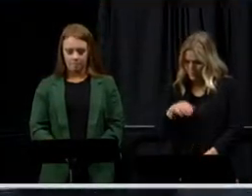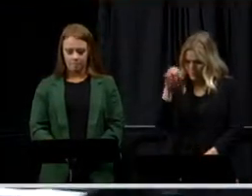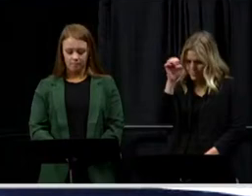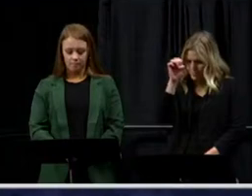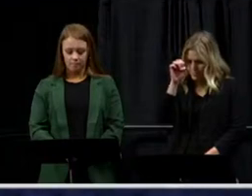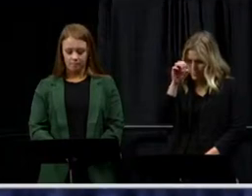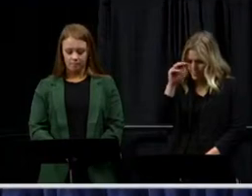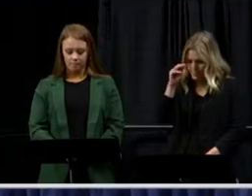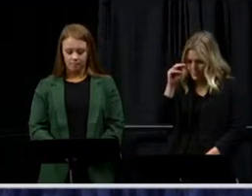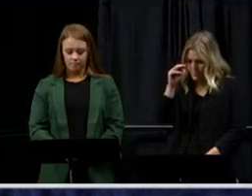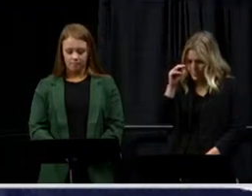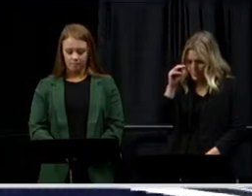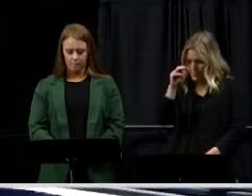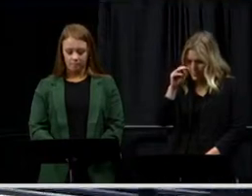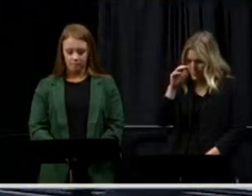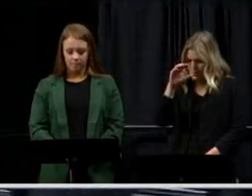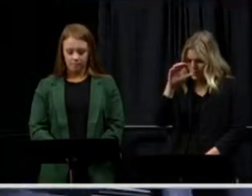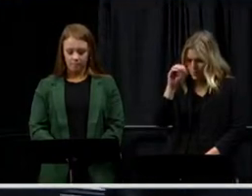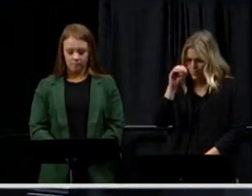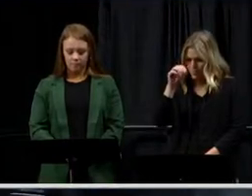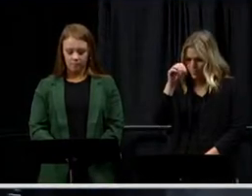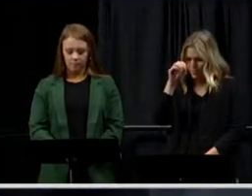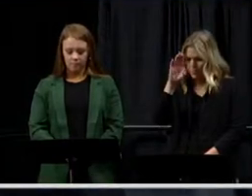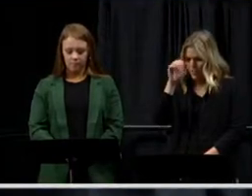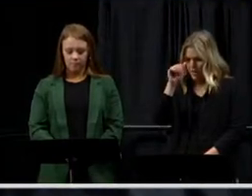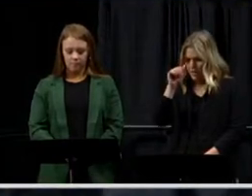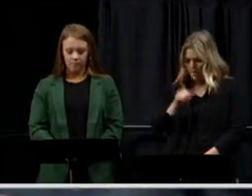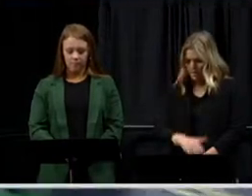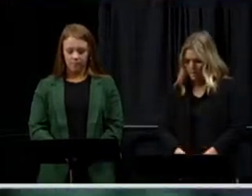Esperance Mawaka Umba.